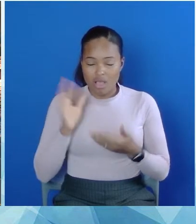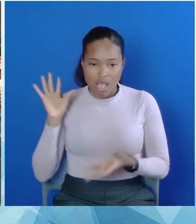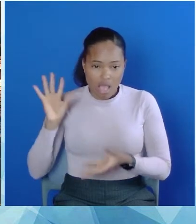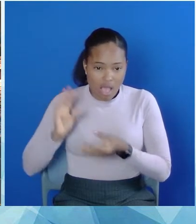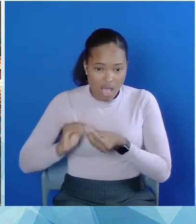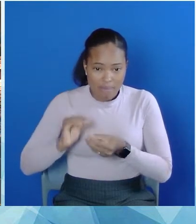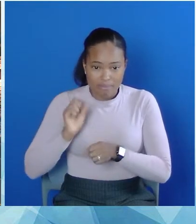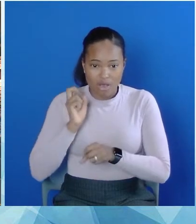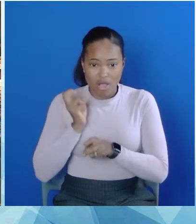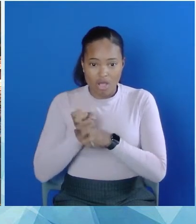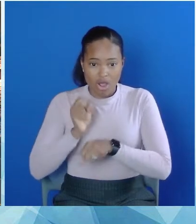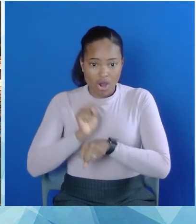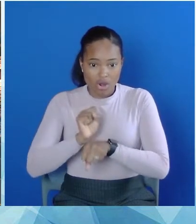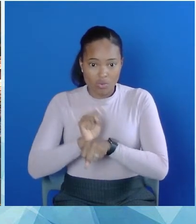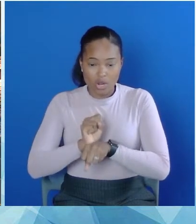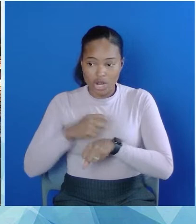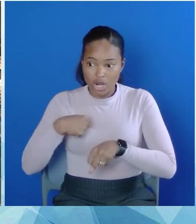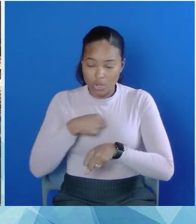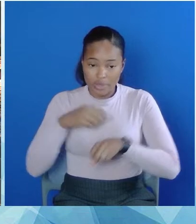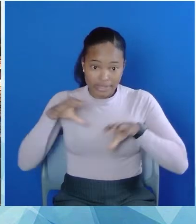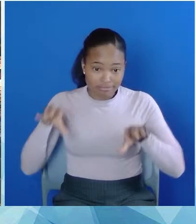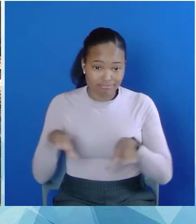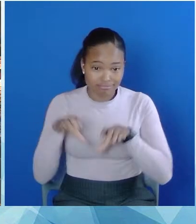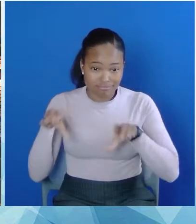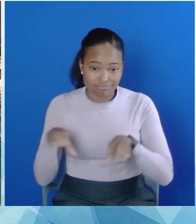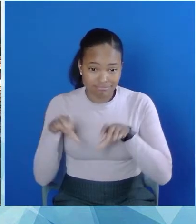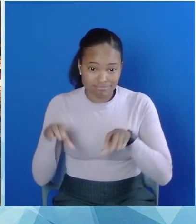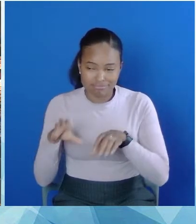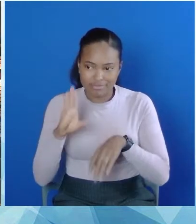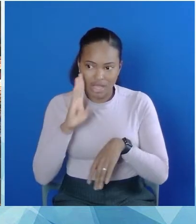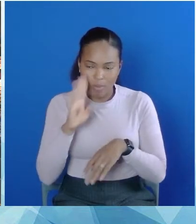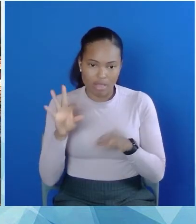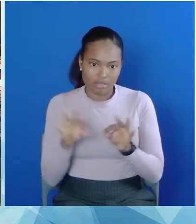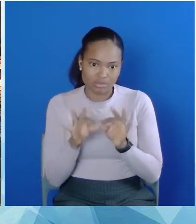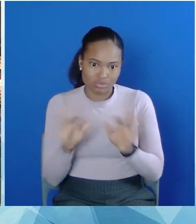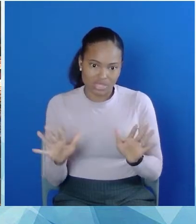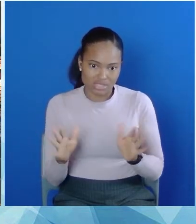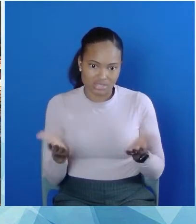into it will have been for nothing. Thank you.